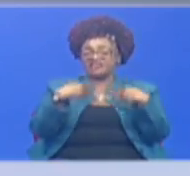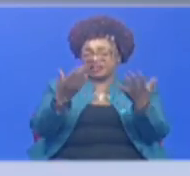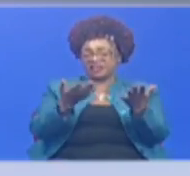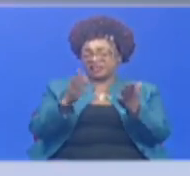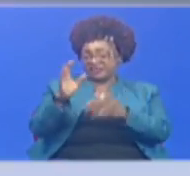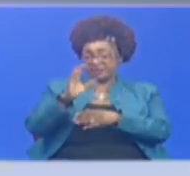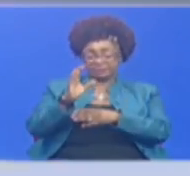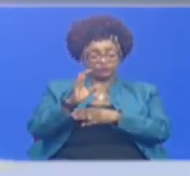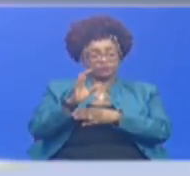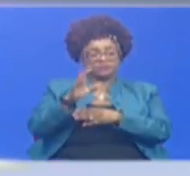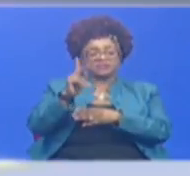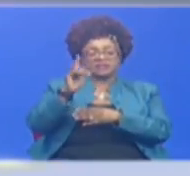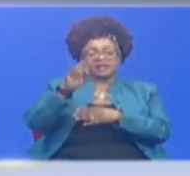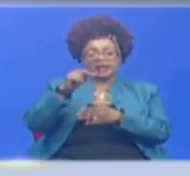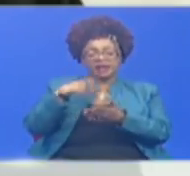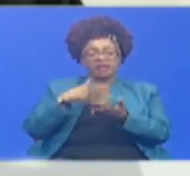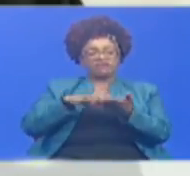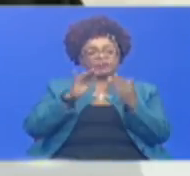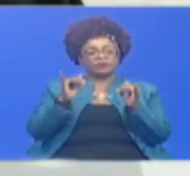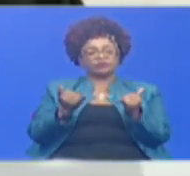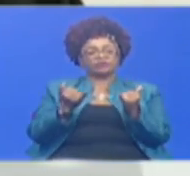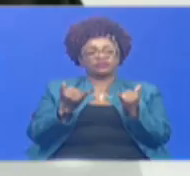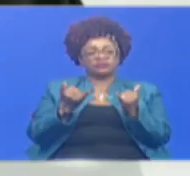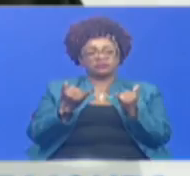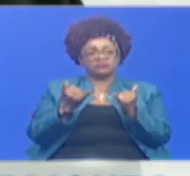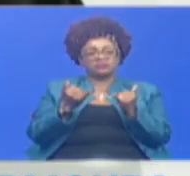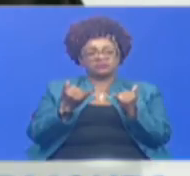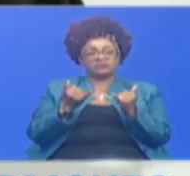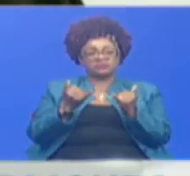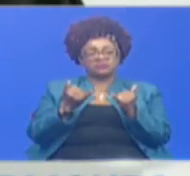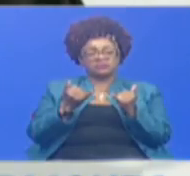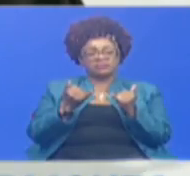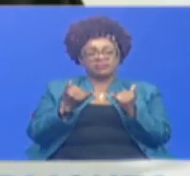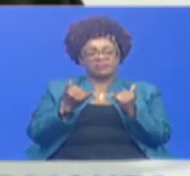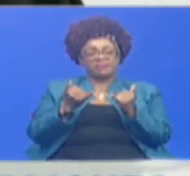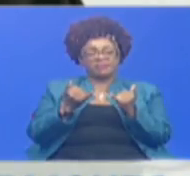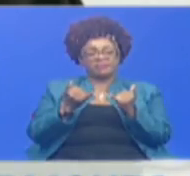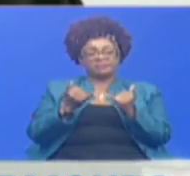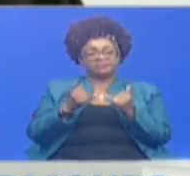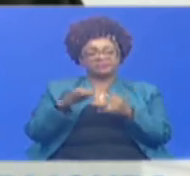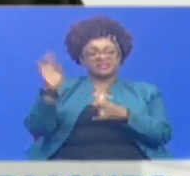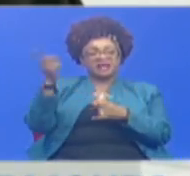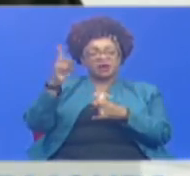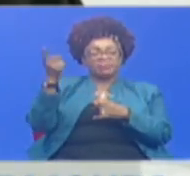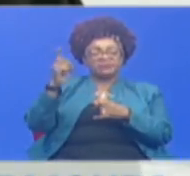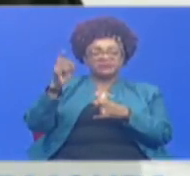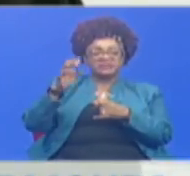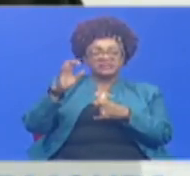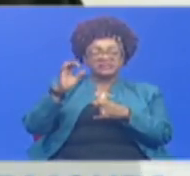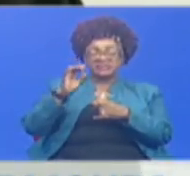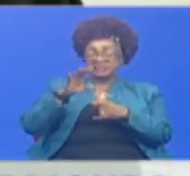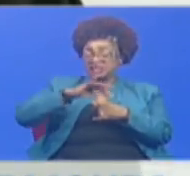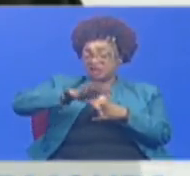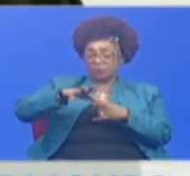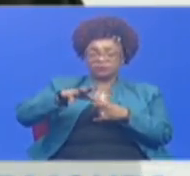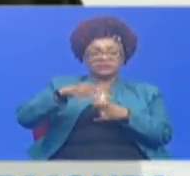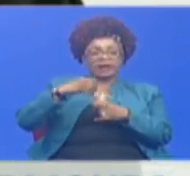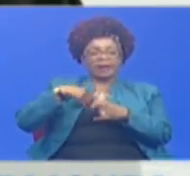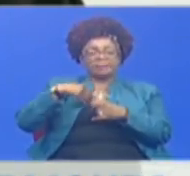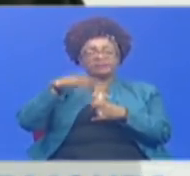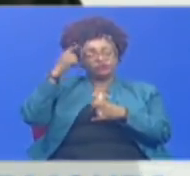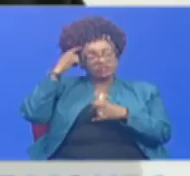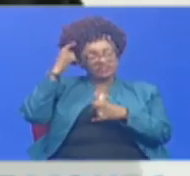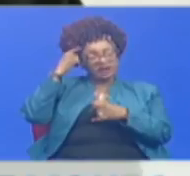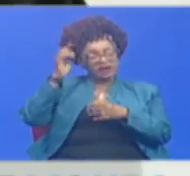Ken Majungu has the details. The Nairobi City County Assembly has been notified of the transfer of